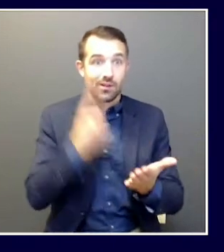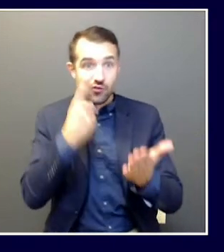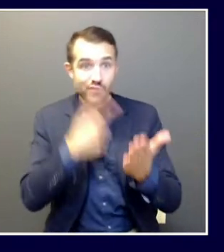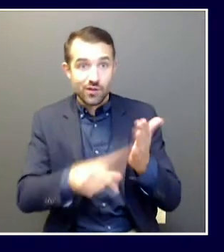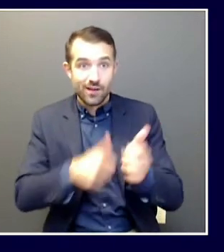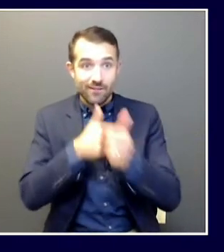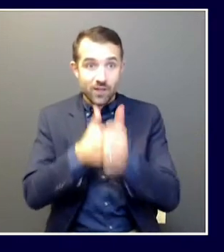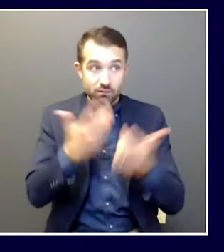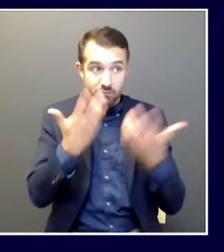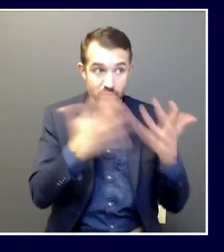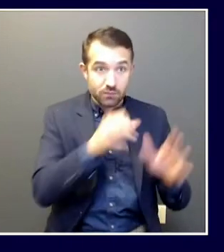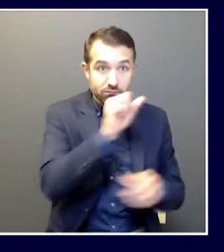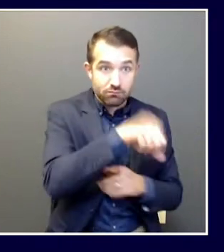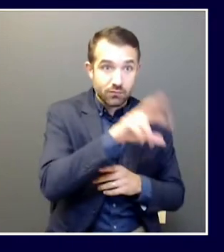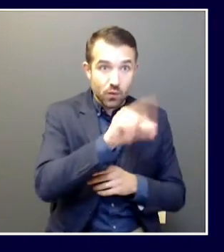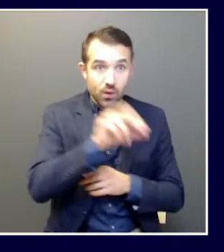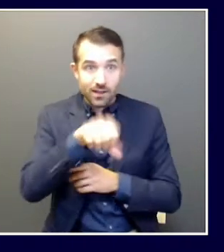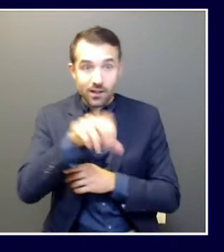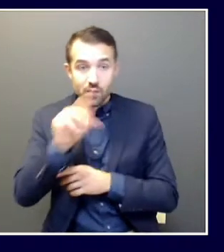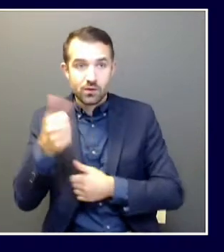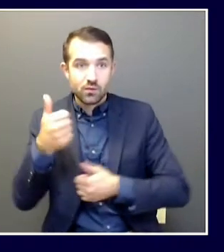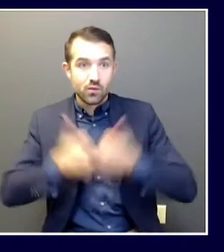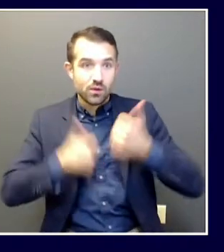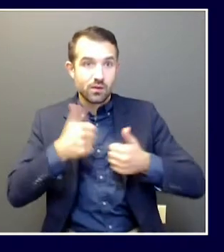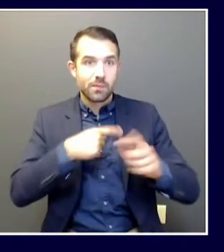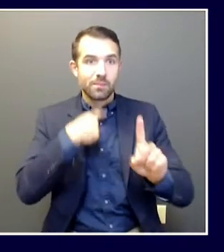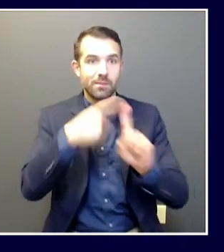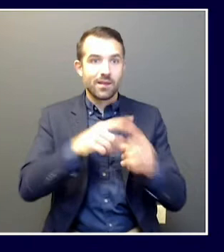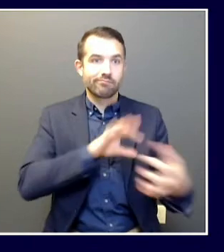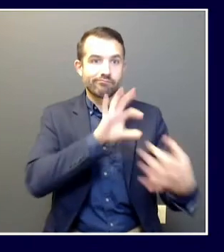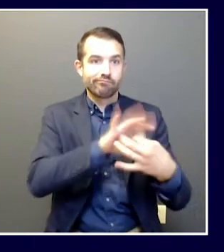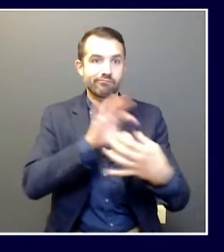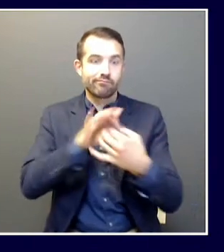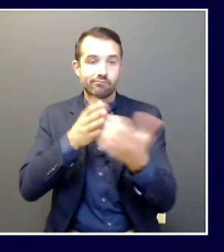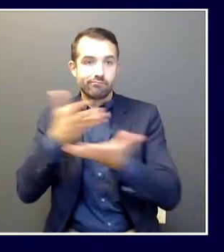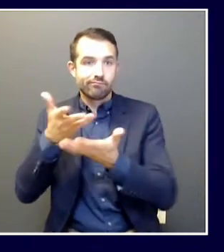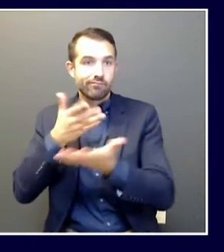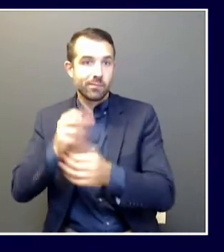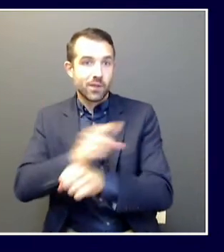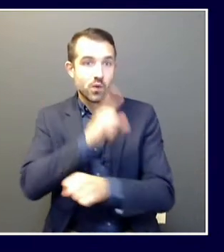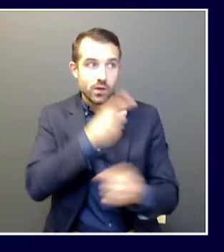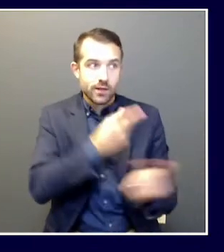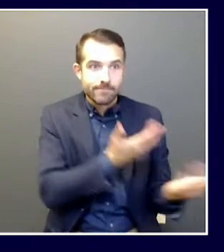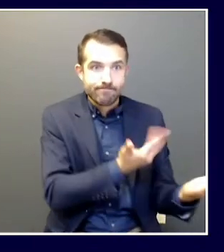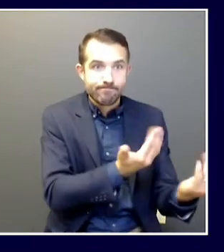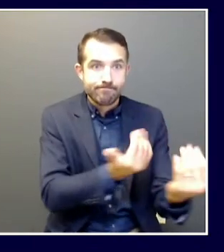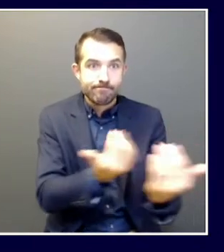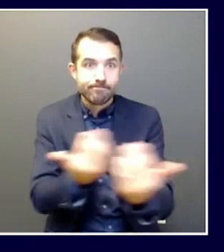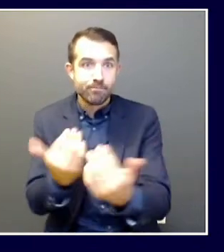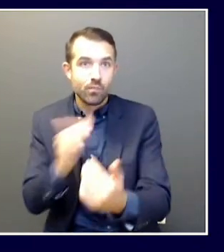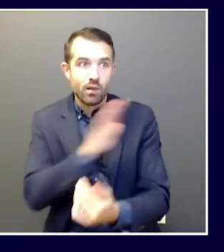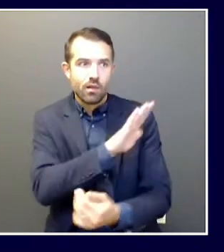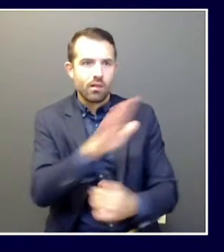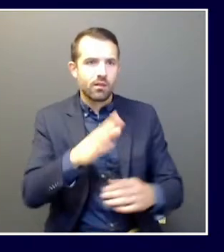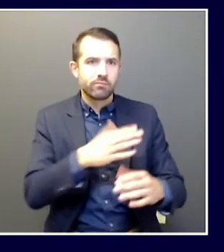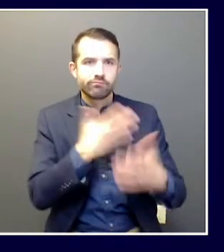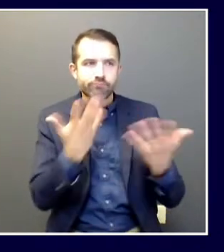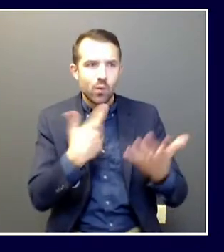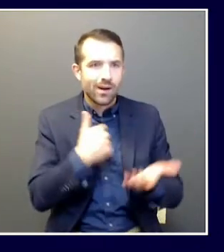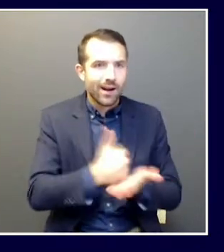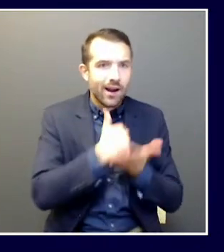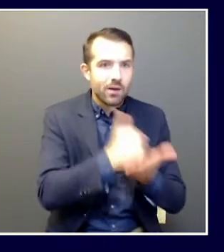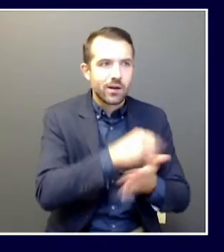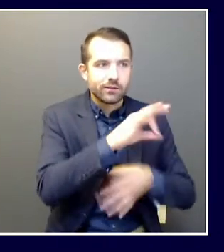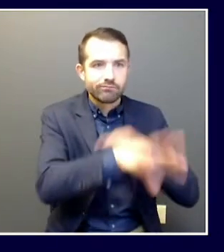of working with organizations to understand what are the barriers and what we can do to help bring them down. So we are anticipating